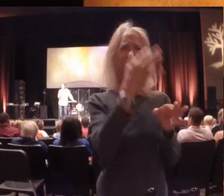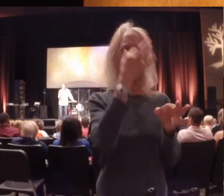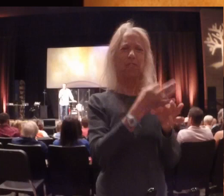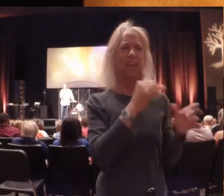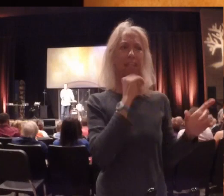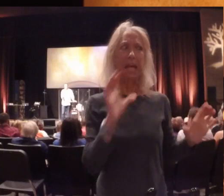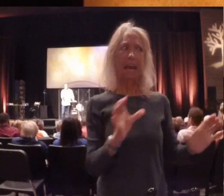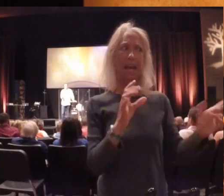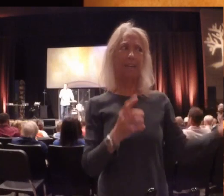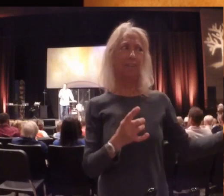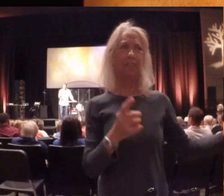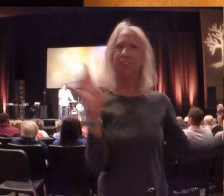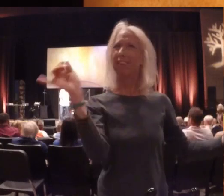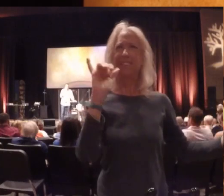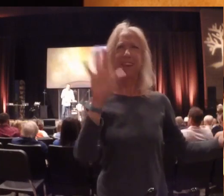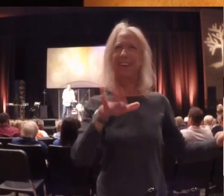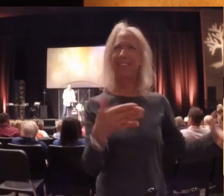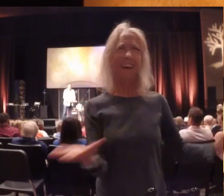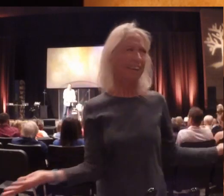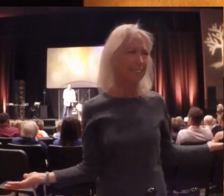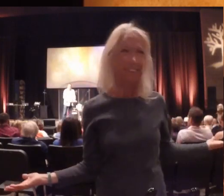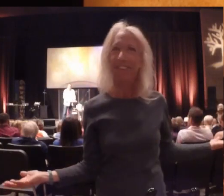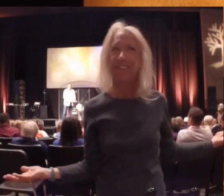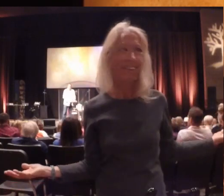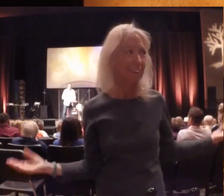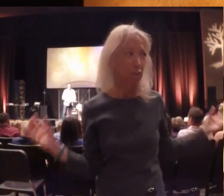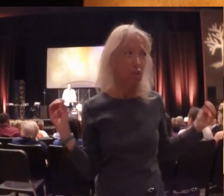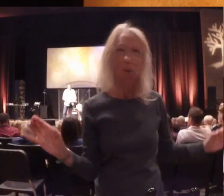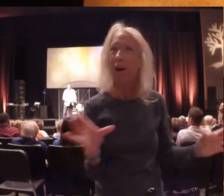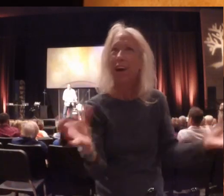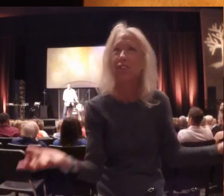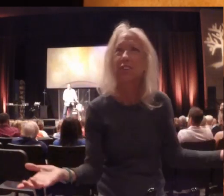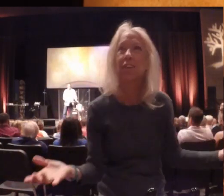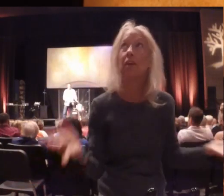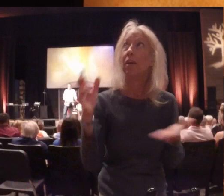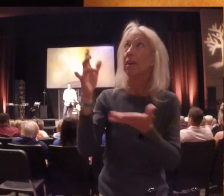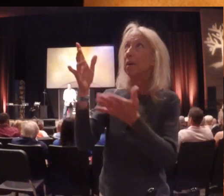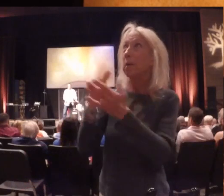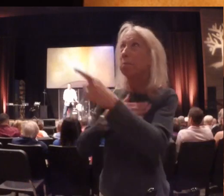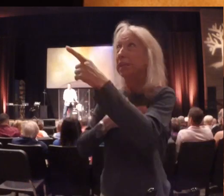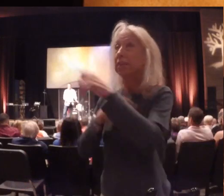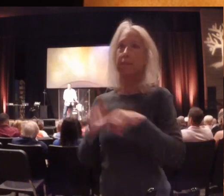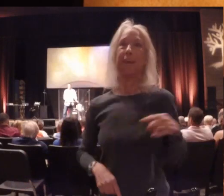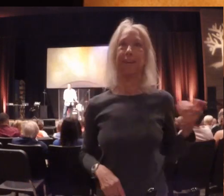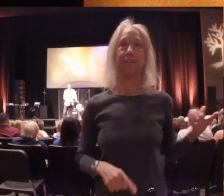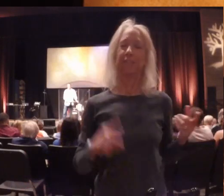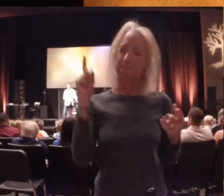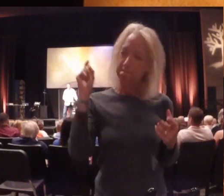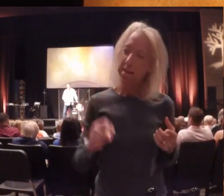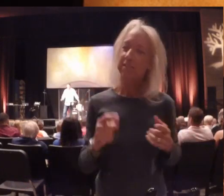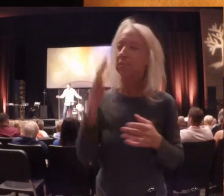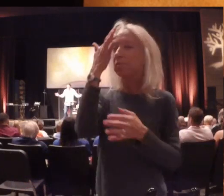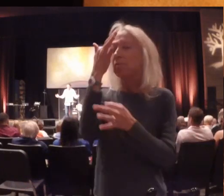faith without works, that faith that's not active, that shows no actions, that faith is dead. And it is impossible